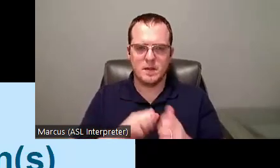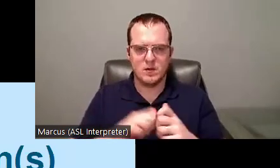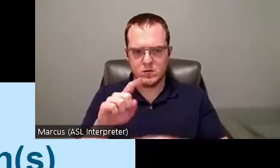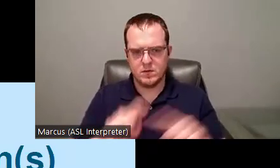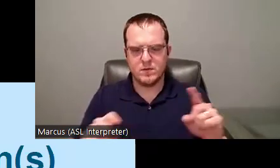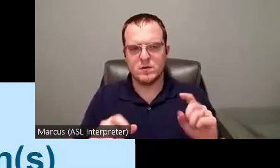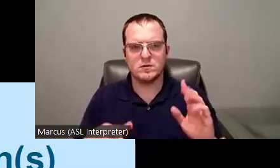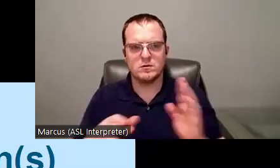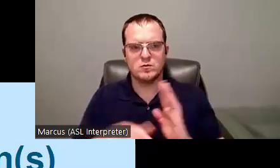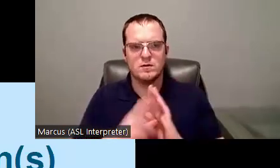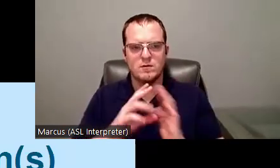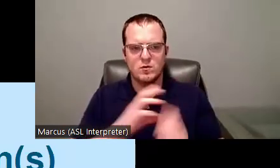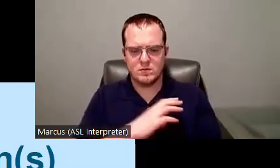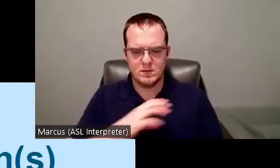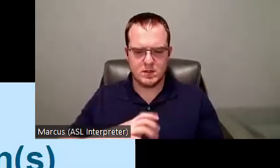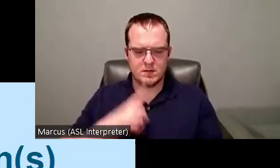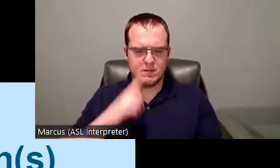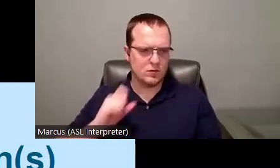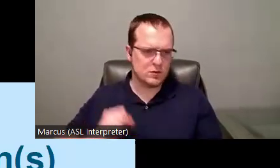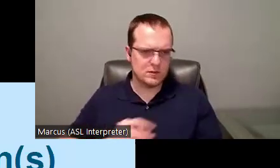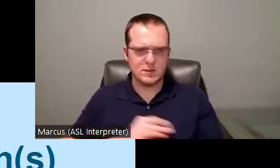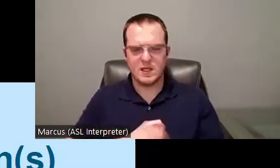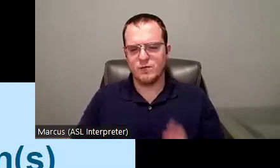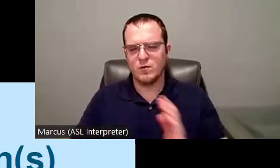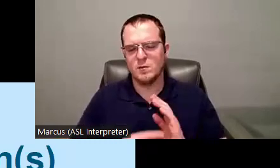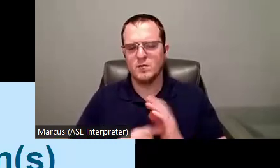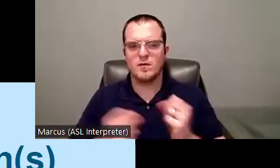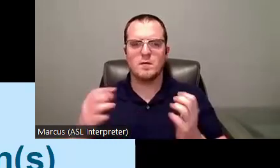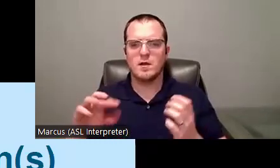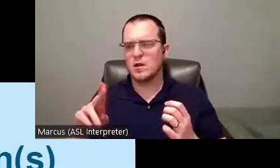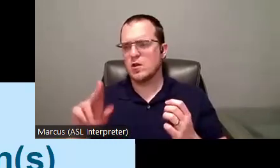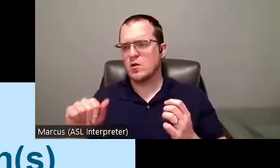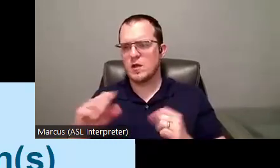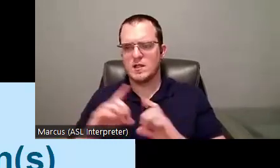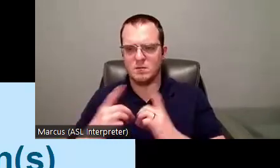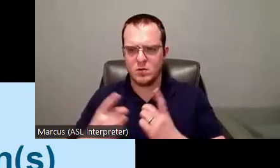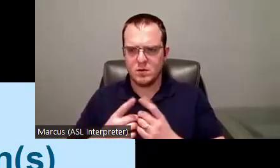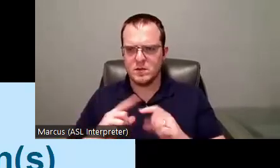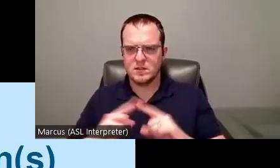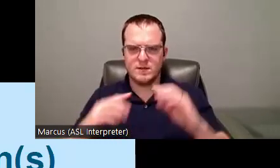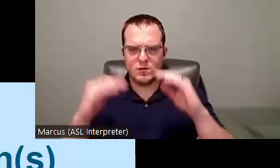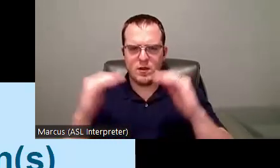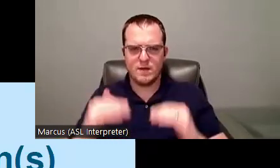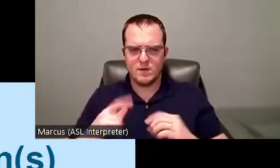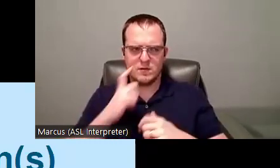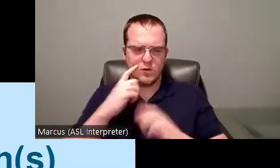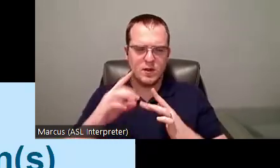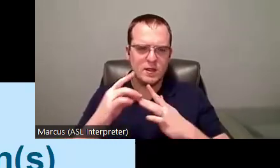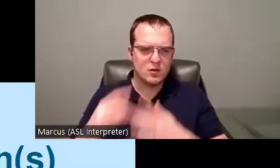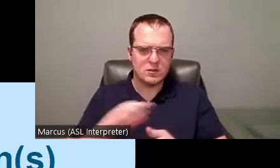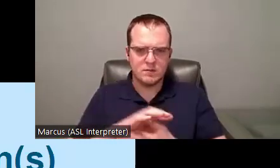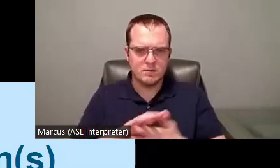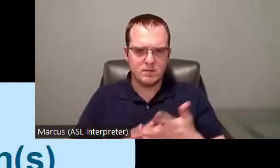committee of staff that represented multiple URA departments and levels of leadership, and we reviewed each